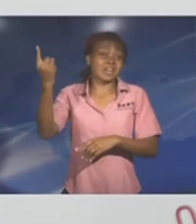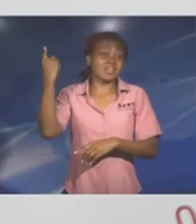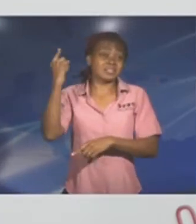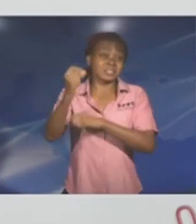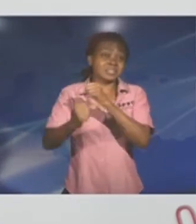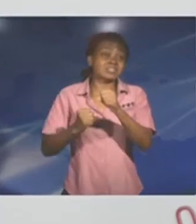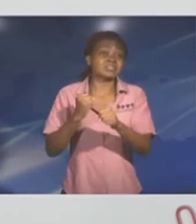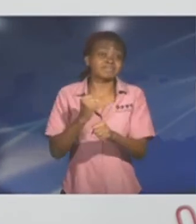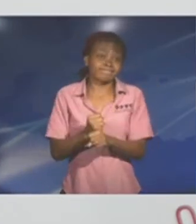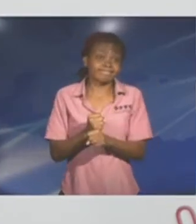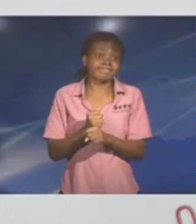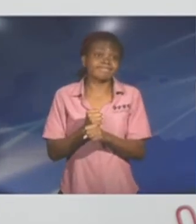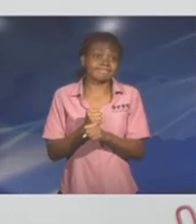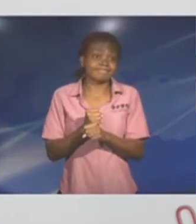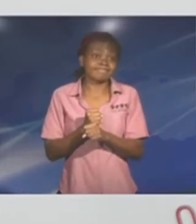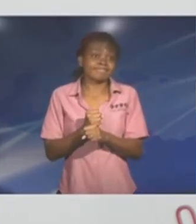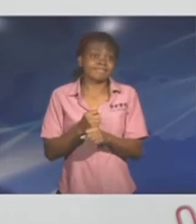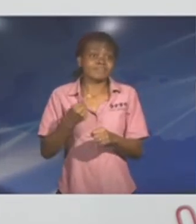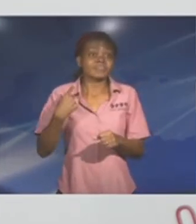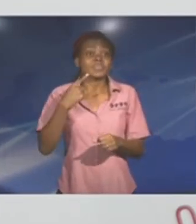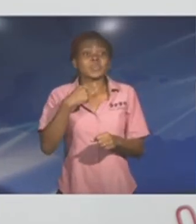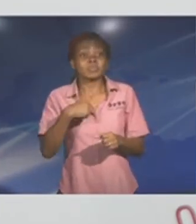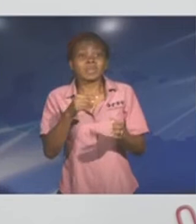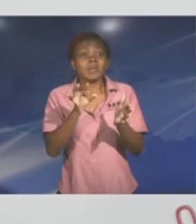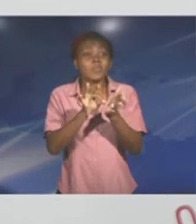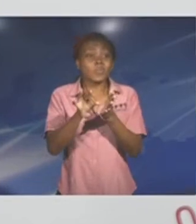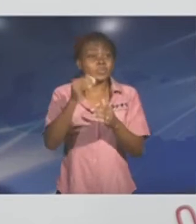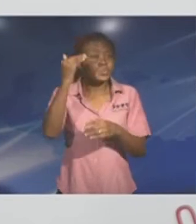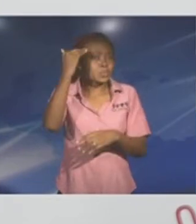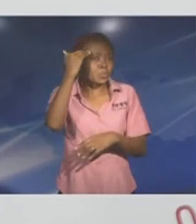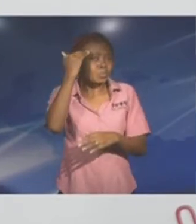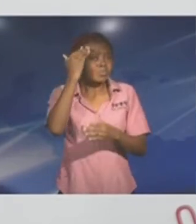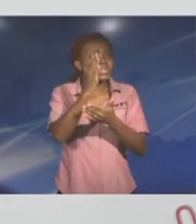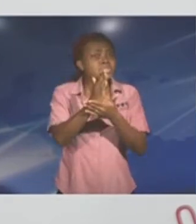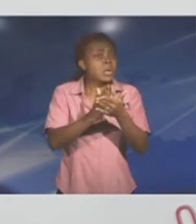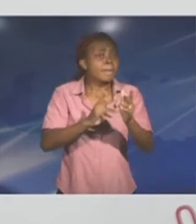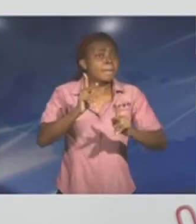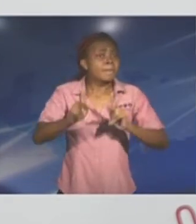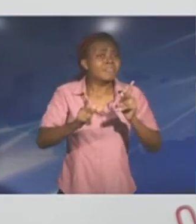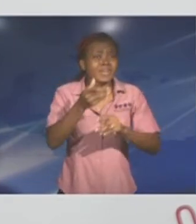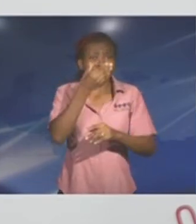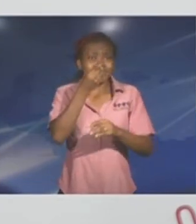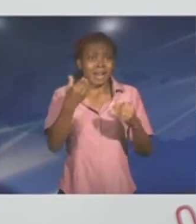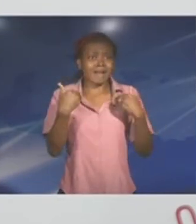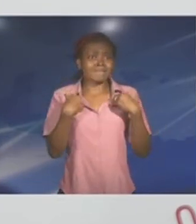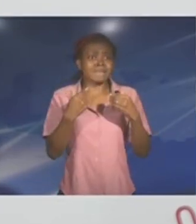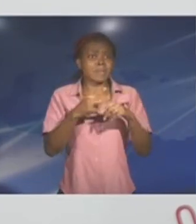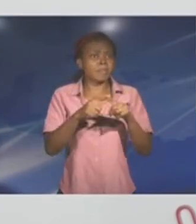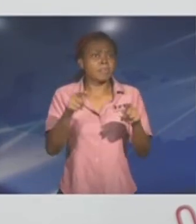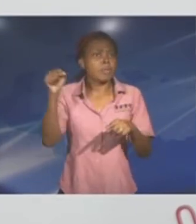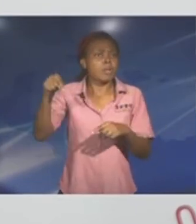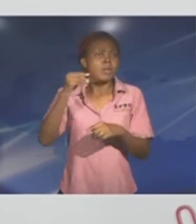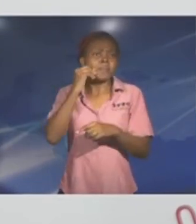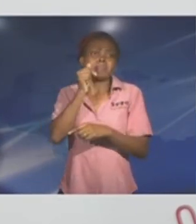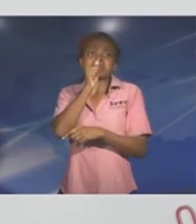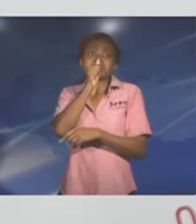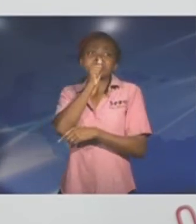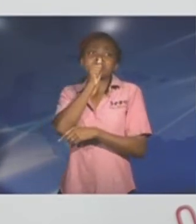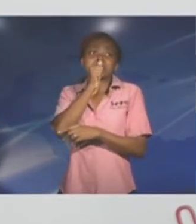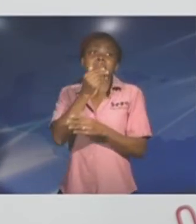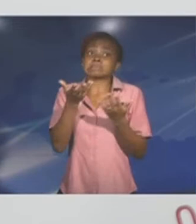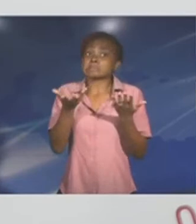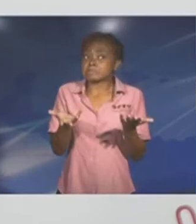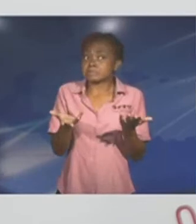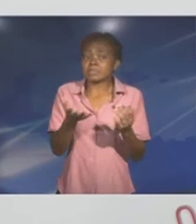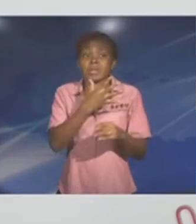very carefully because there may have been undocumented cases, clearly. With respect to hand, foot, and mouth disease,